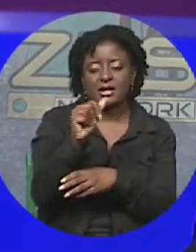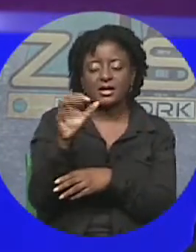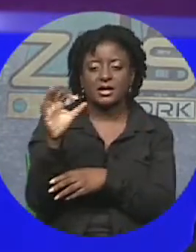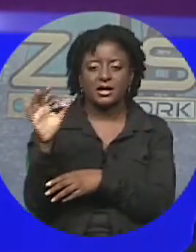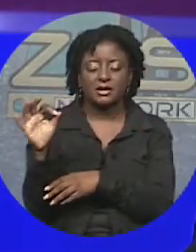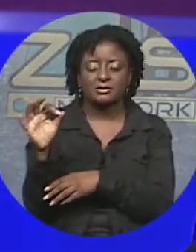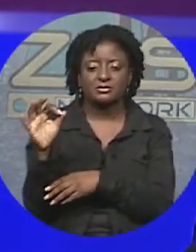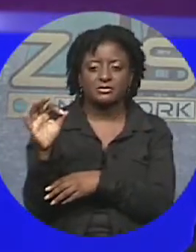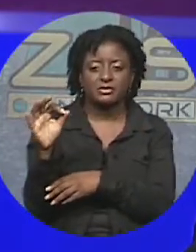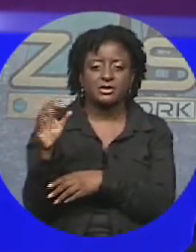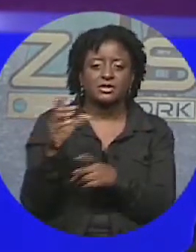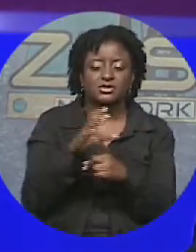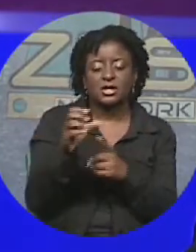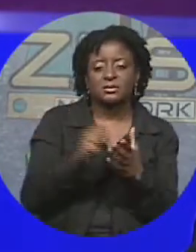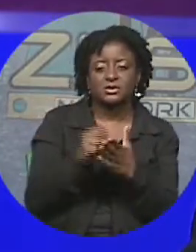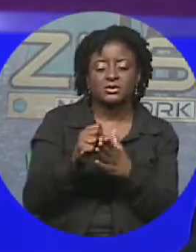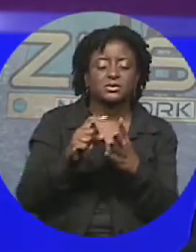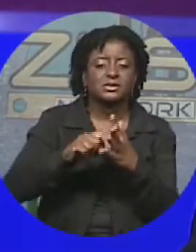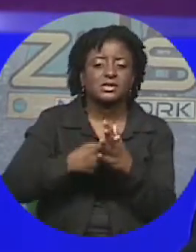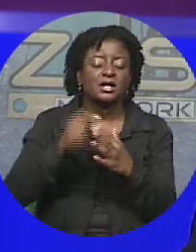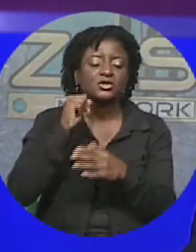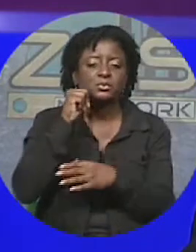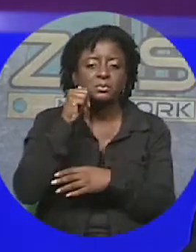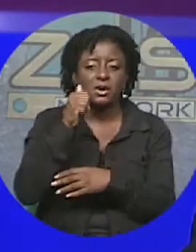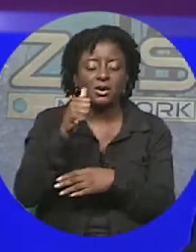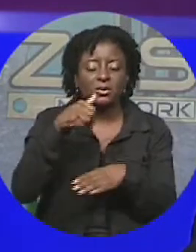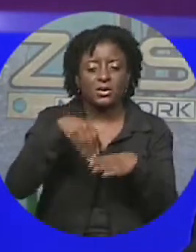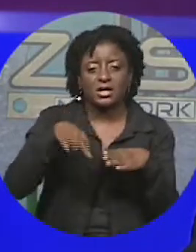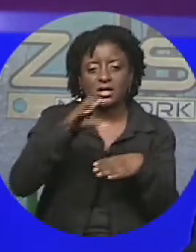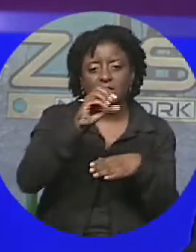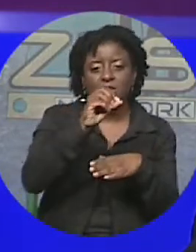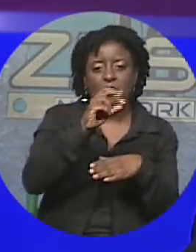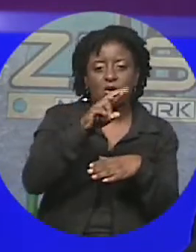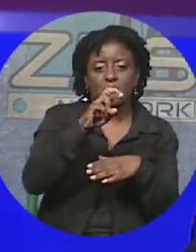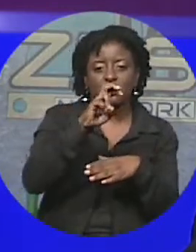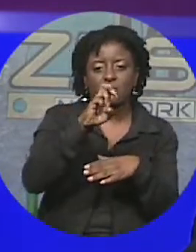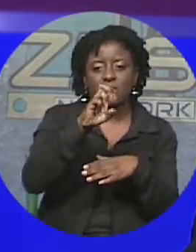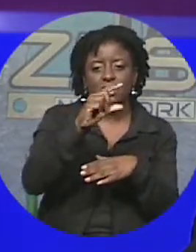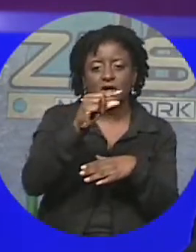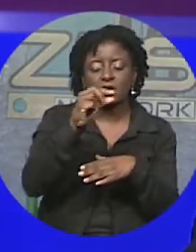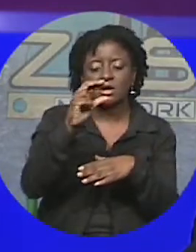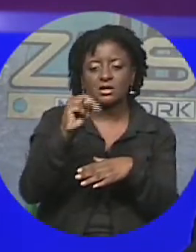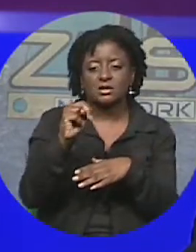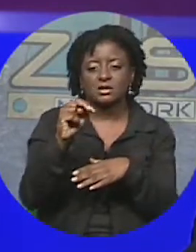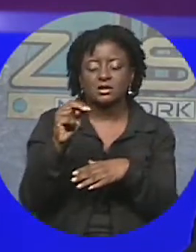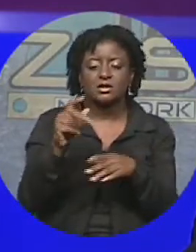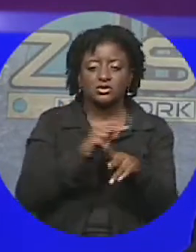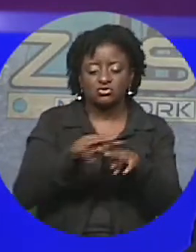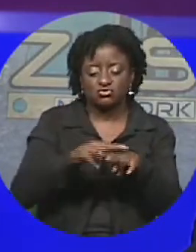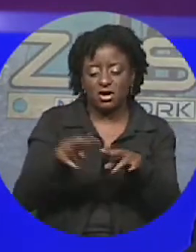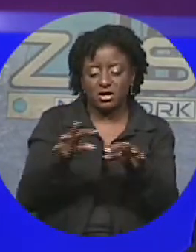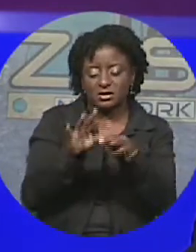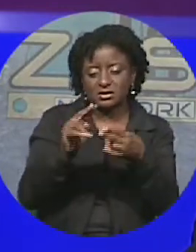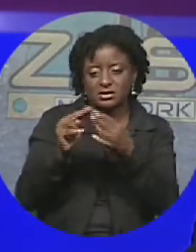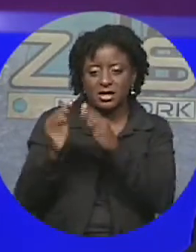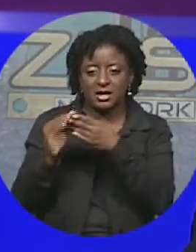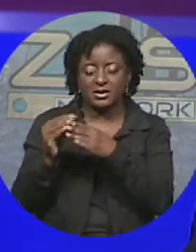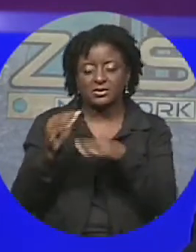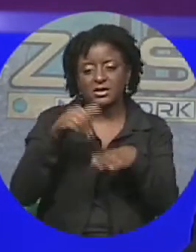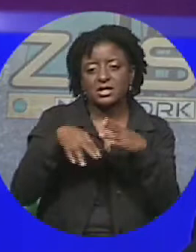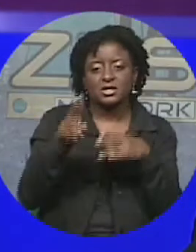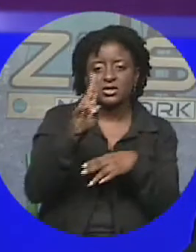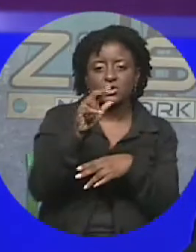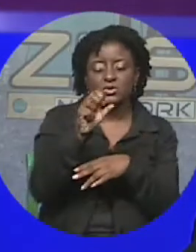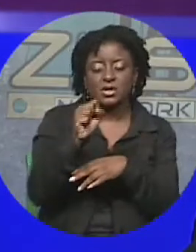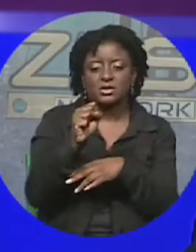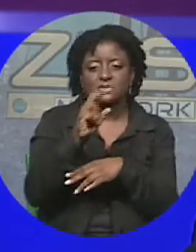underway tomorrow in Eugene, Oregon. Known as Tracktown USA, Eugene welcomes some of the best athletes in the world each year, and